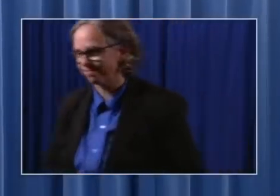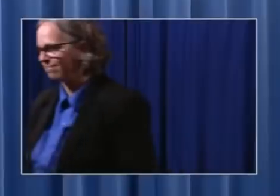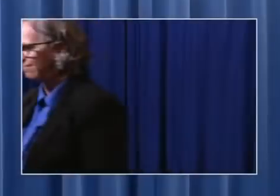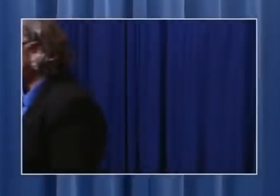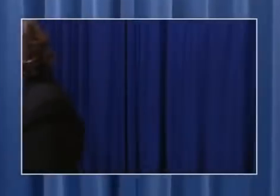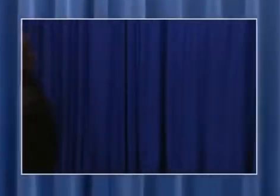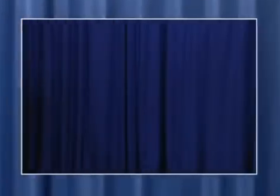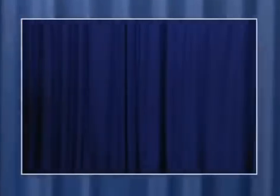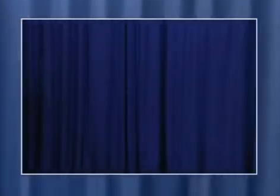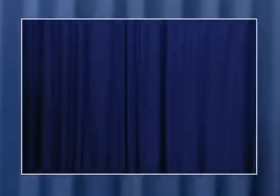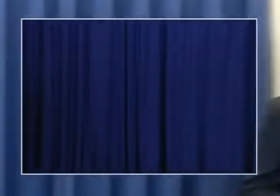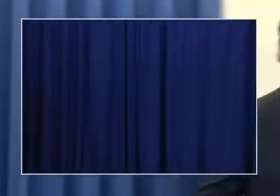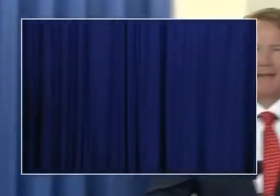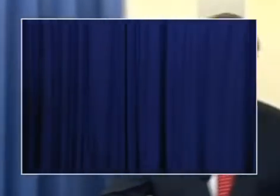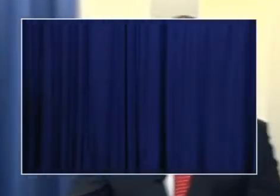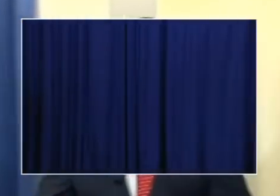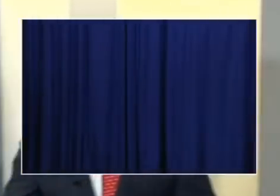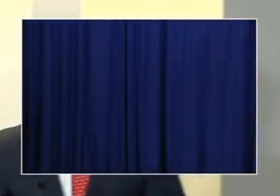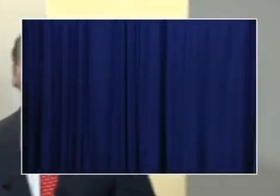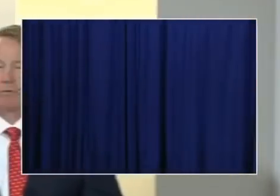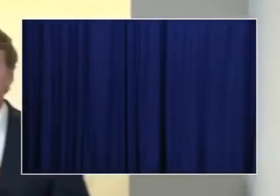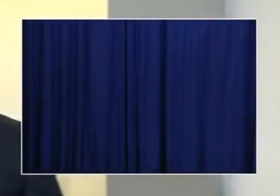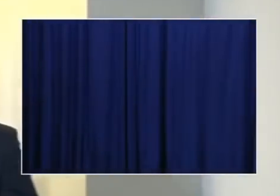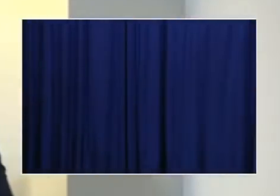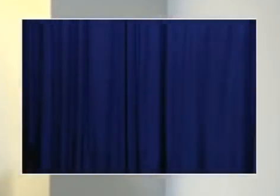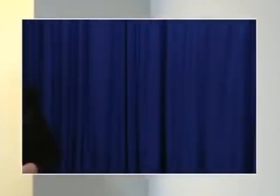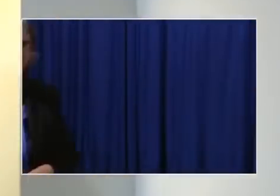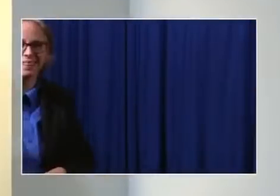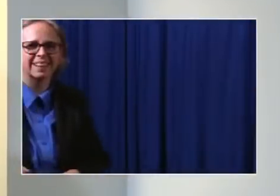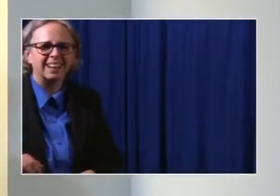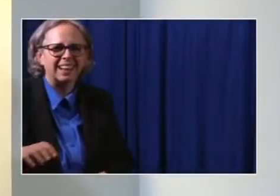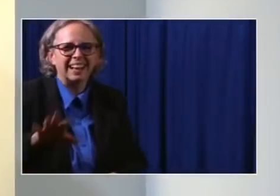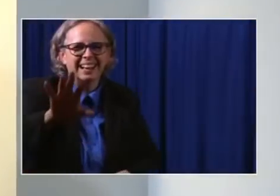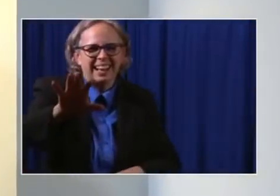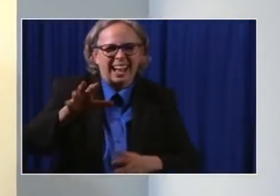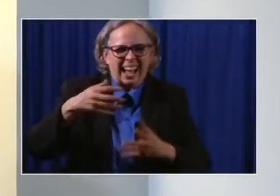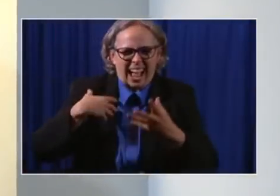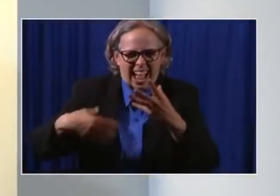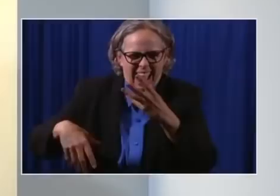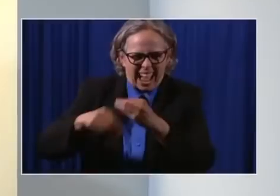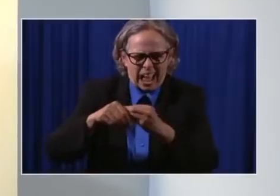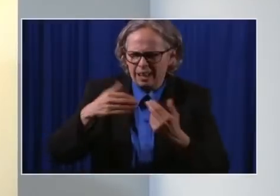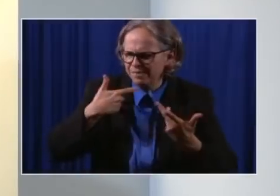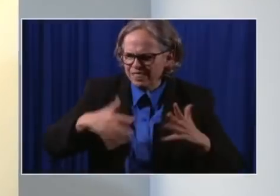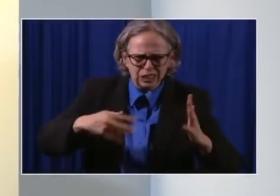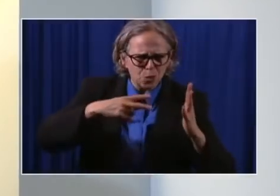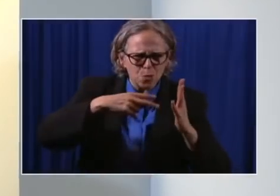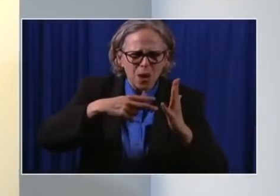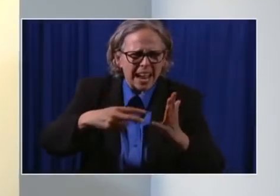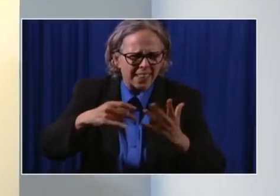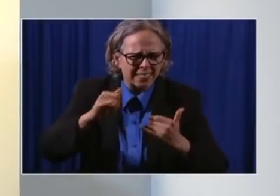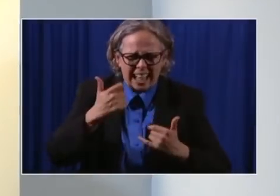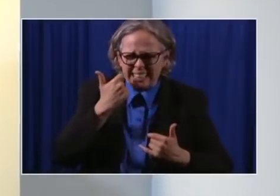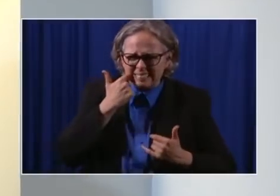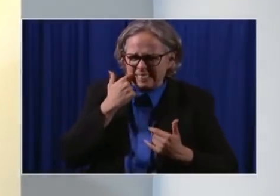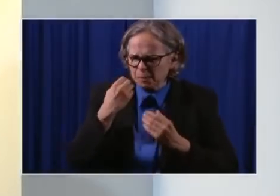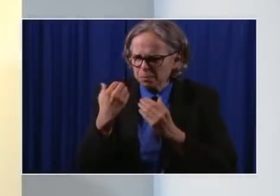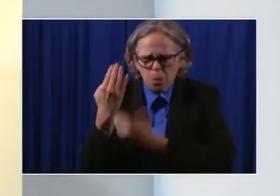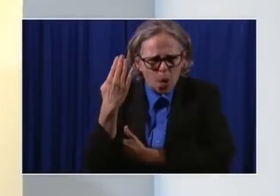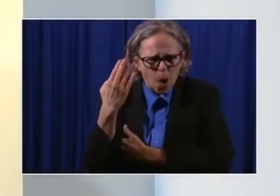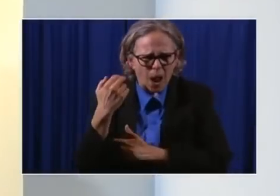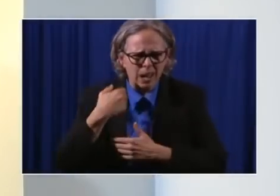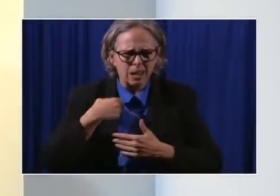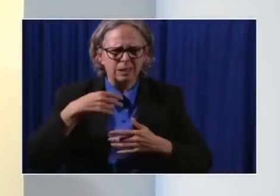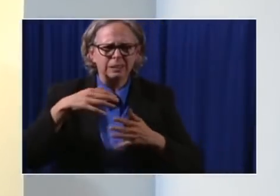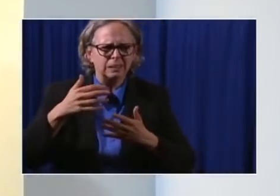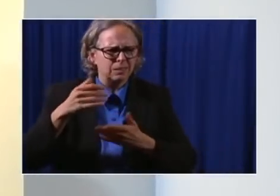Piece to that, because I did a little refresher this morning and talked to the PUCO to remind me a little bit about what was in the bill that